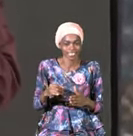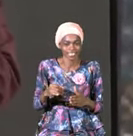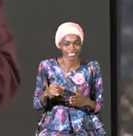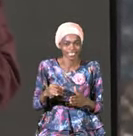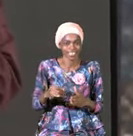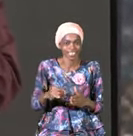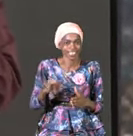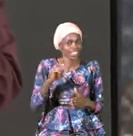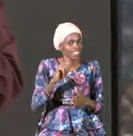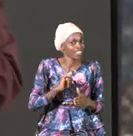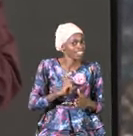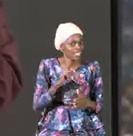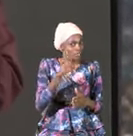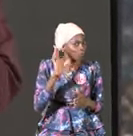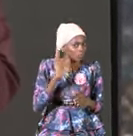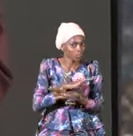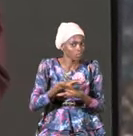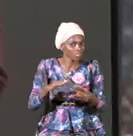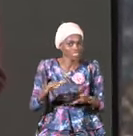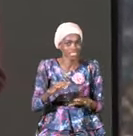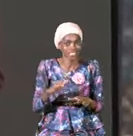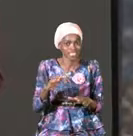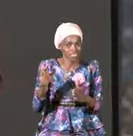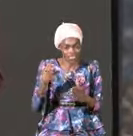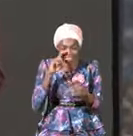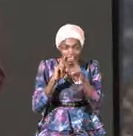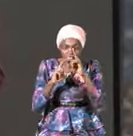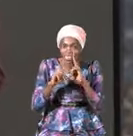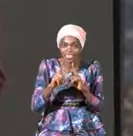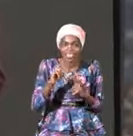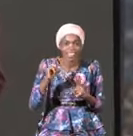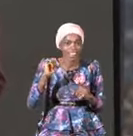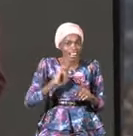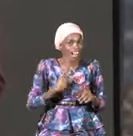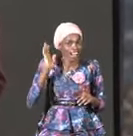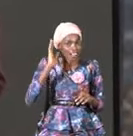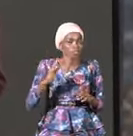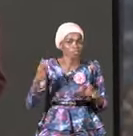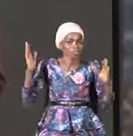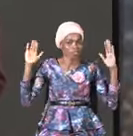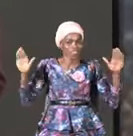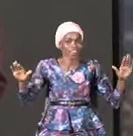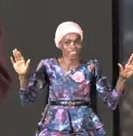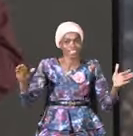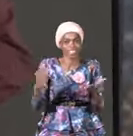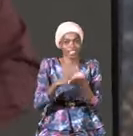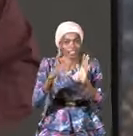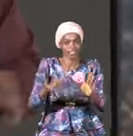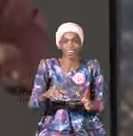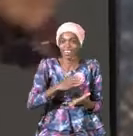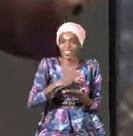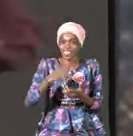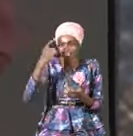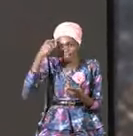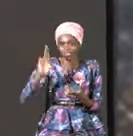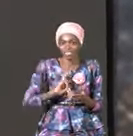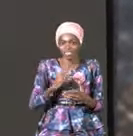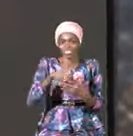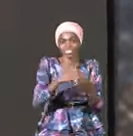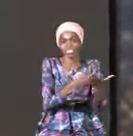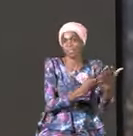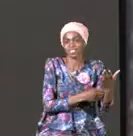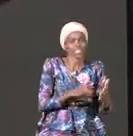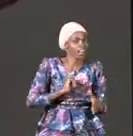fly. I won't cry, I will fly. The days of